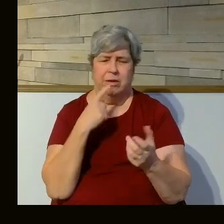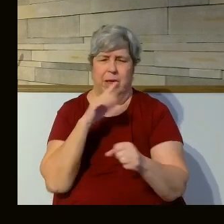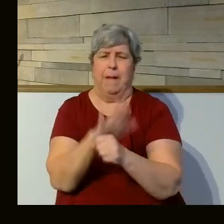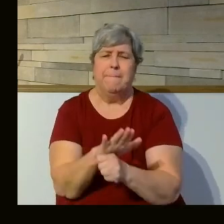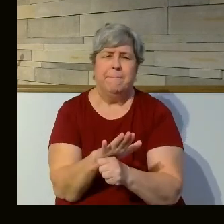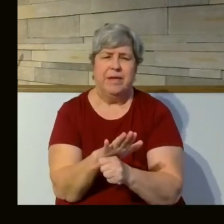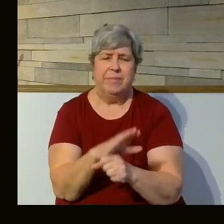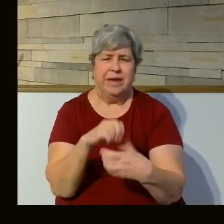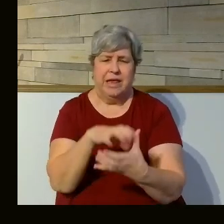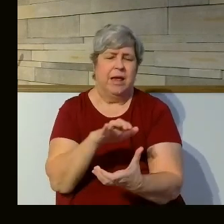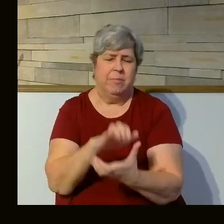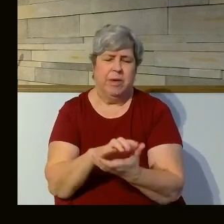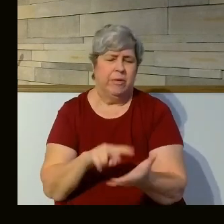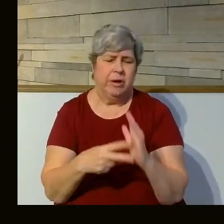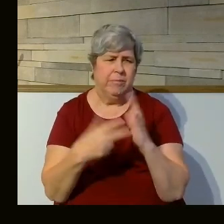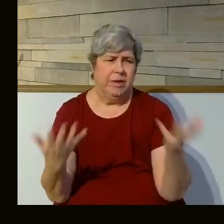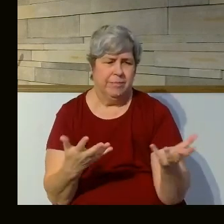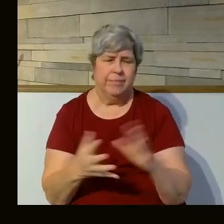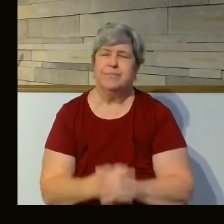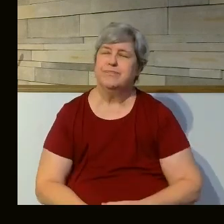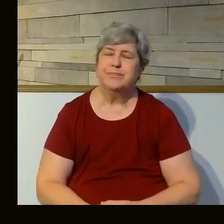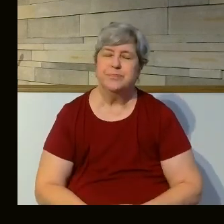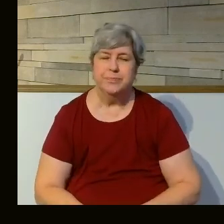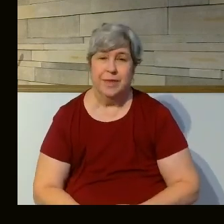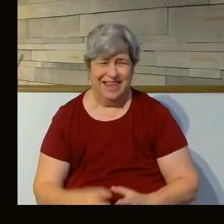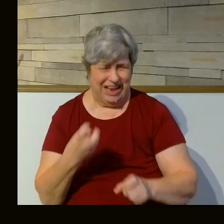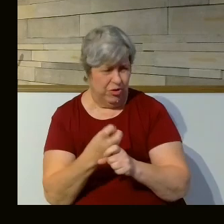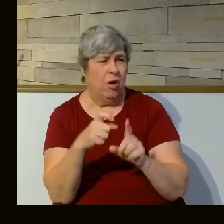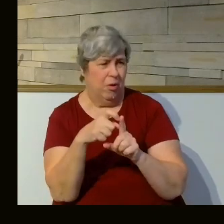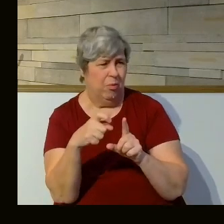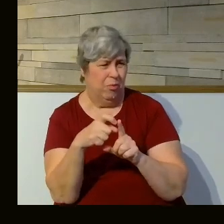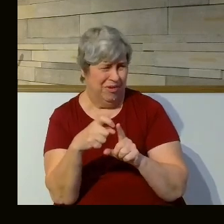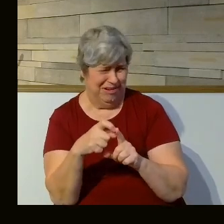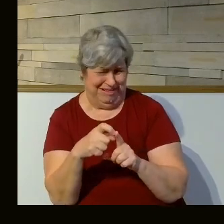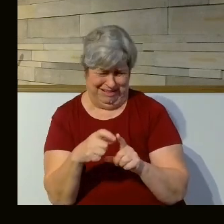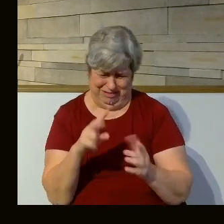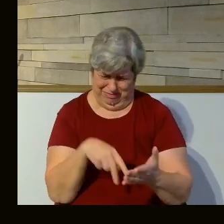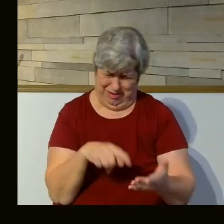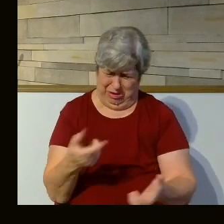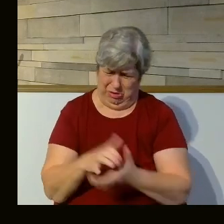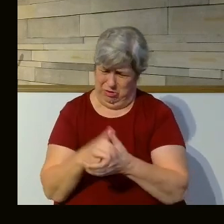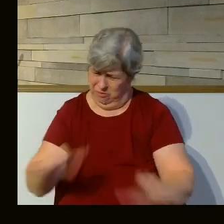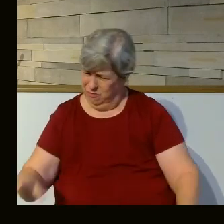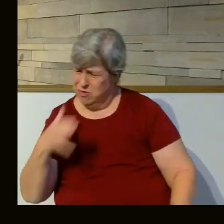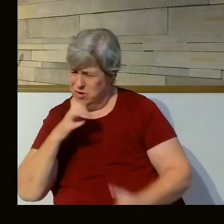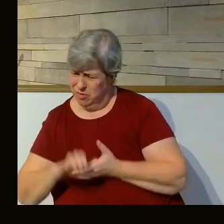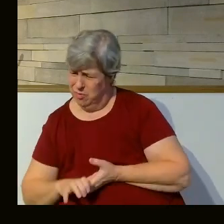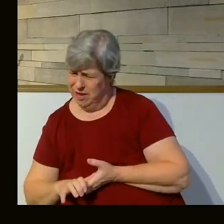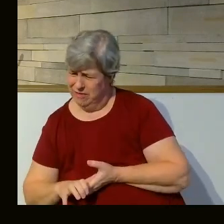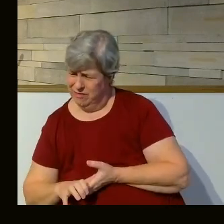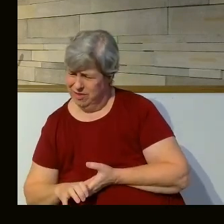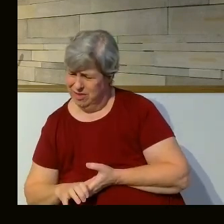What's commitment in marriage? Now, those are hard words, right? You divorce your wife. If you divorce your